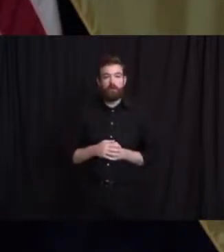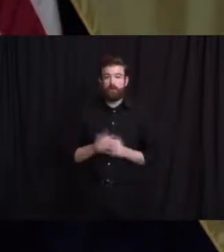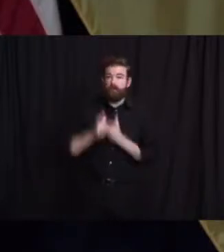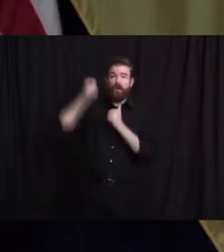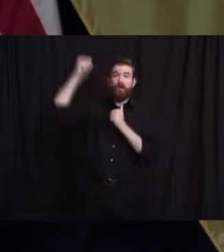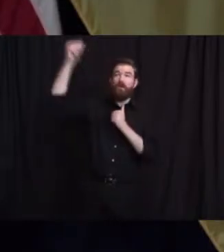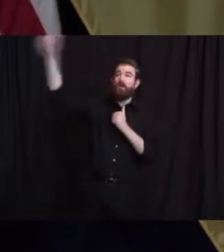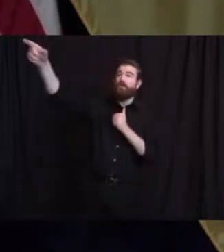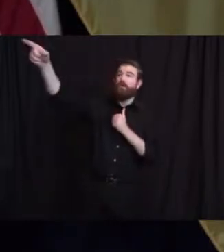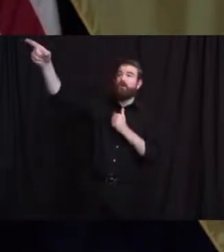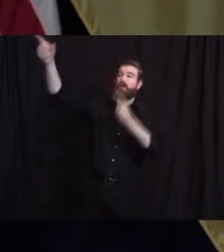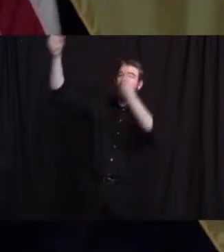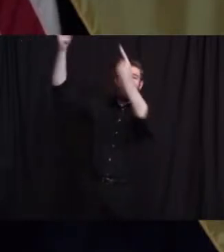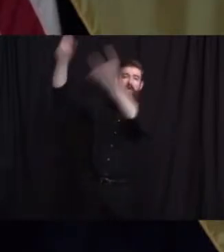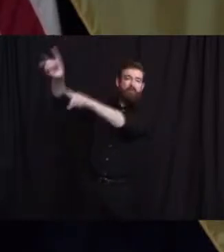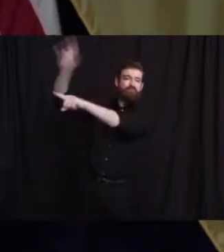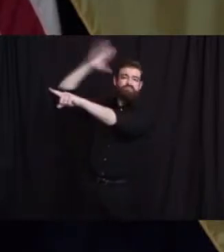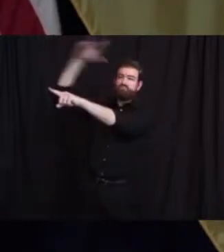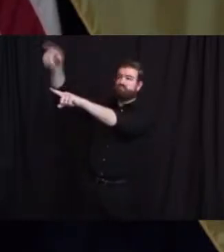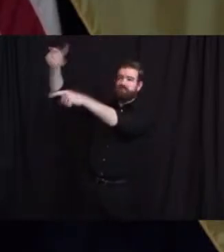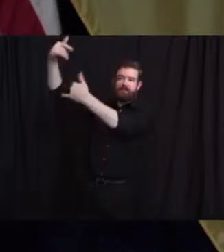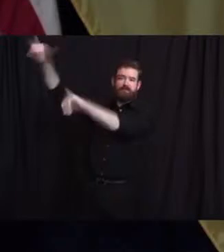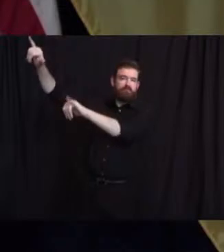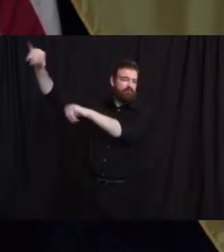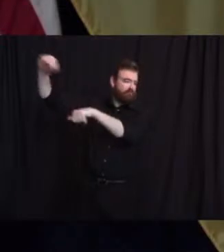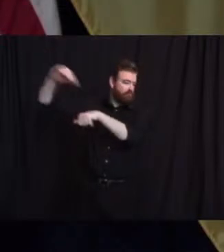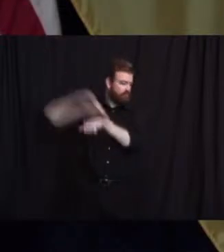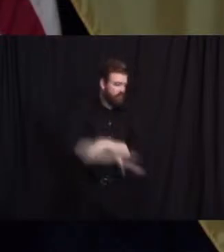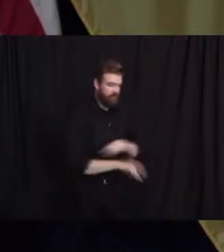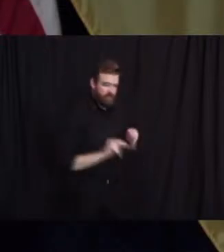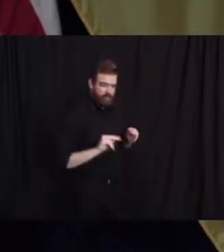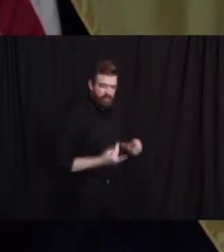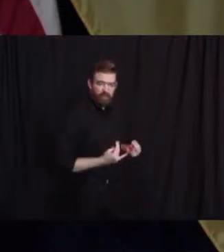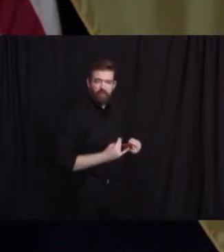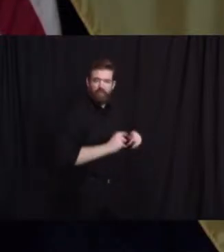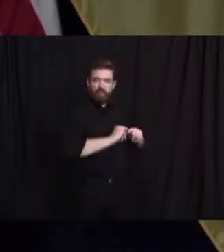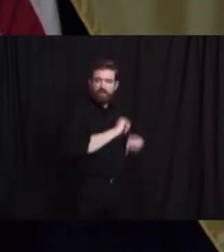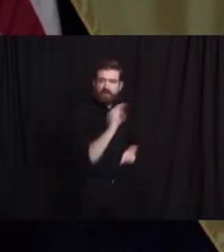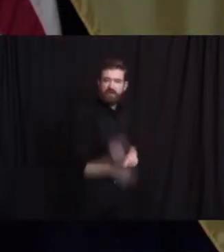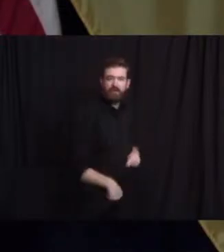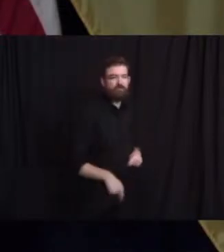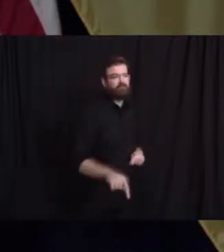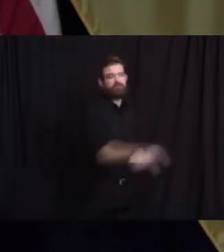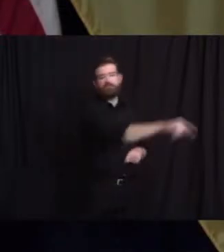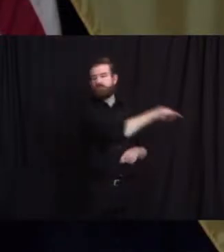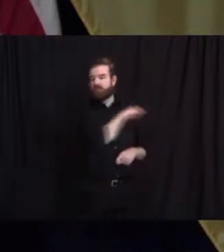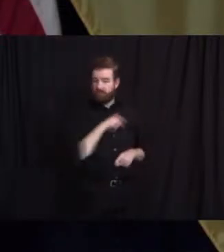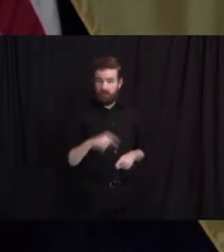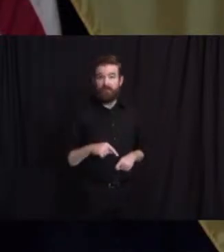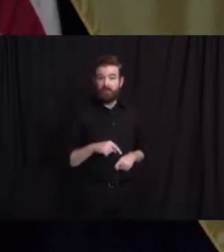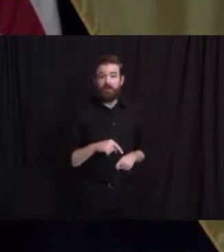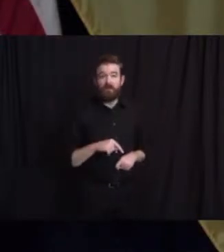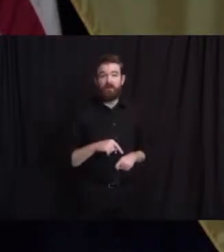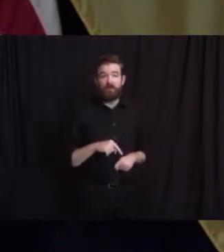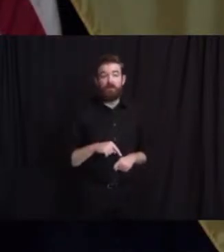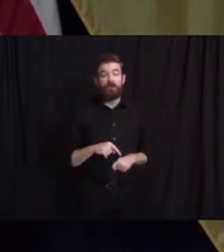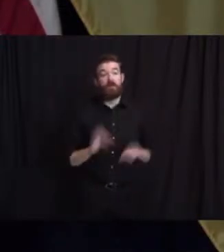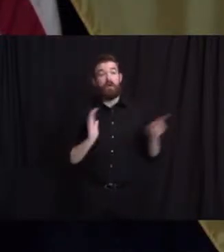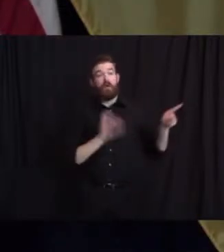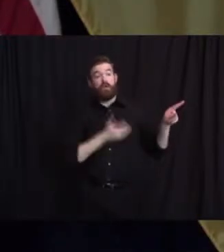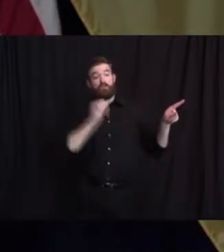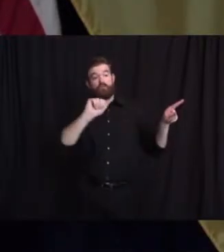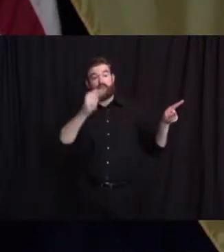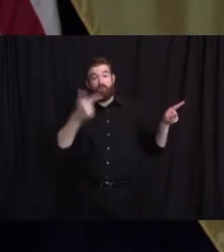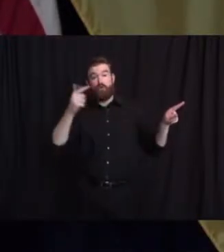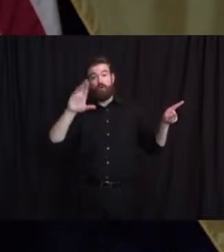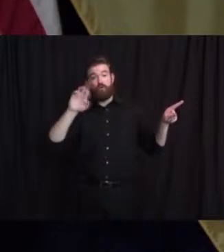New Jersey, and throughout our communities. And I'll end to your point about our Attorney General, what he has done in the